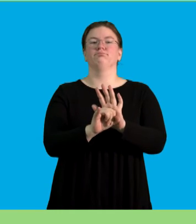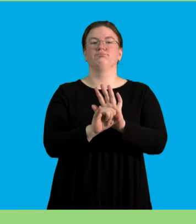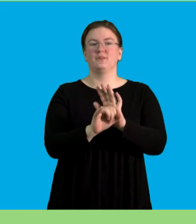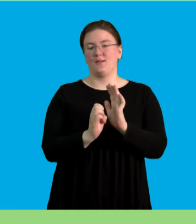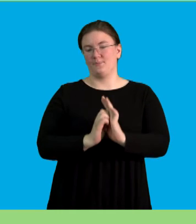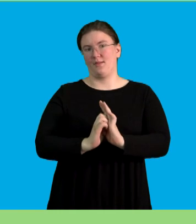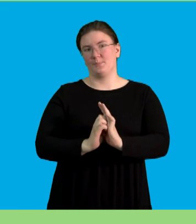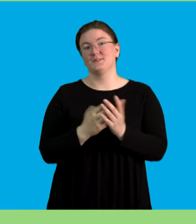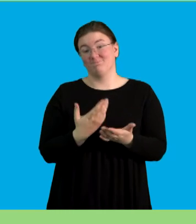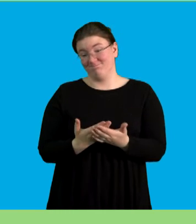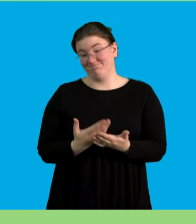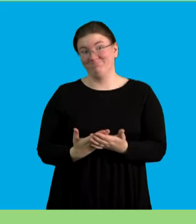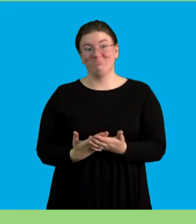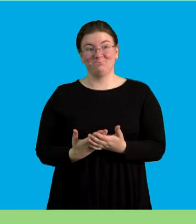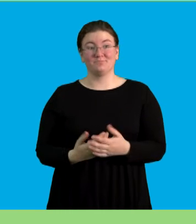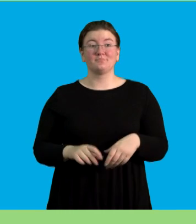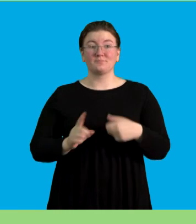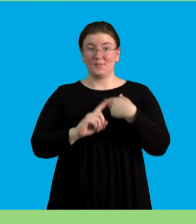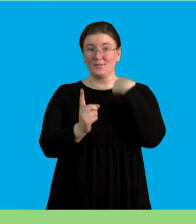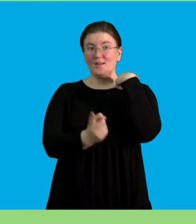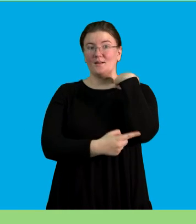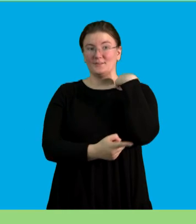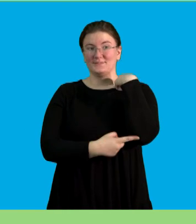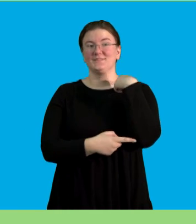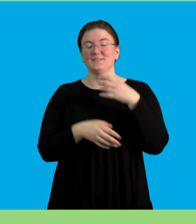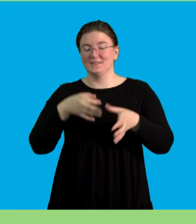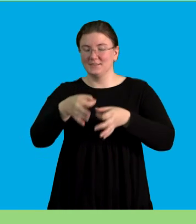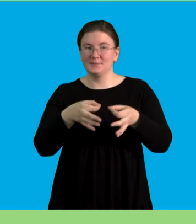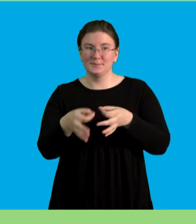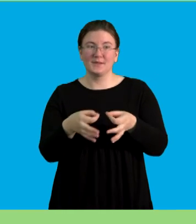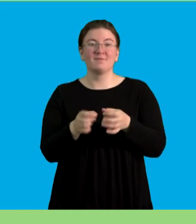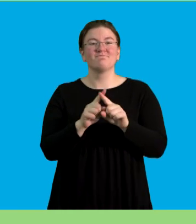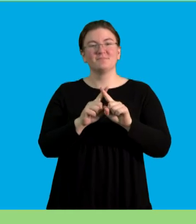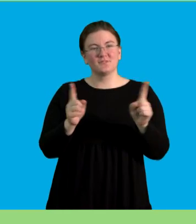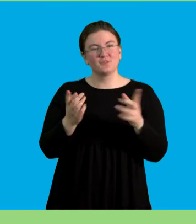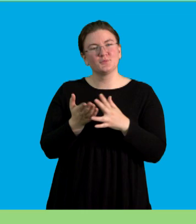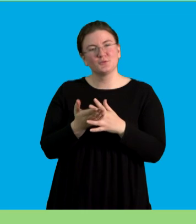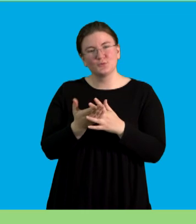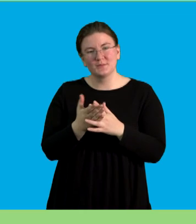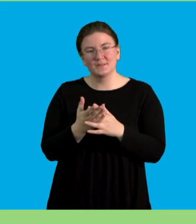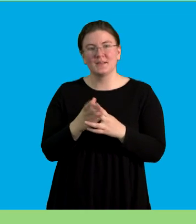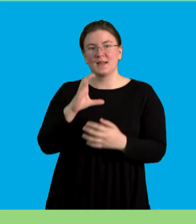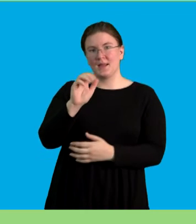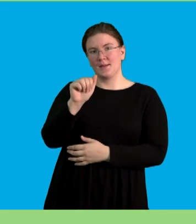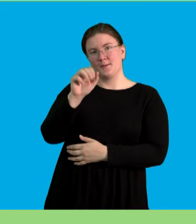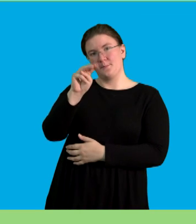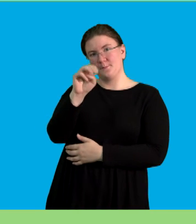and lastly, differentiate between camouflage and mimicry.